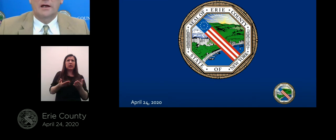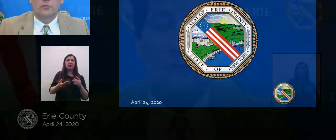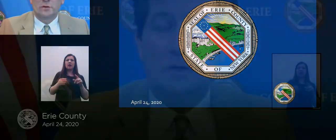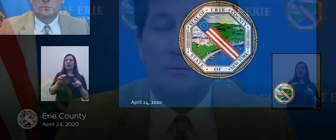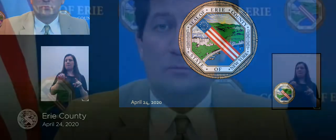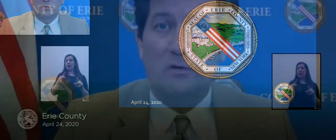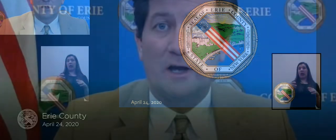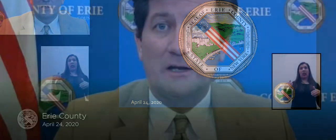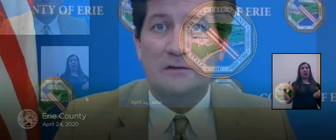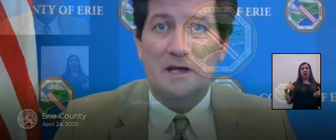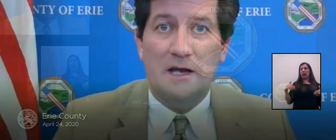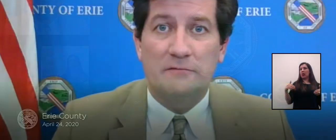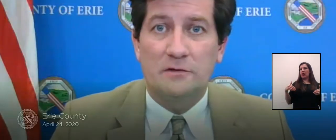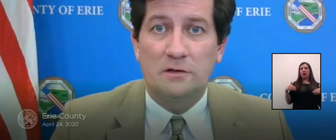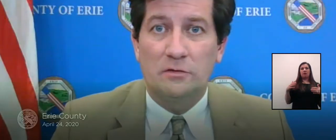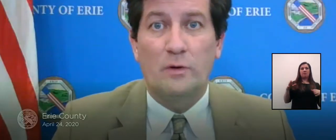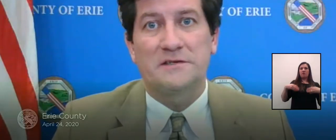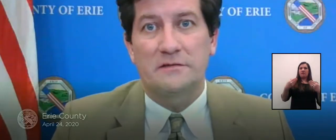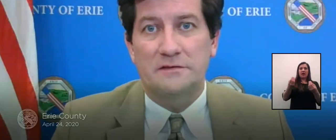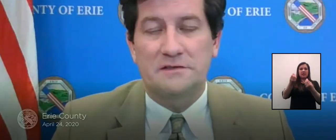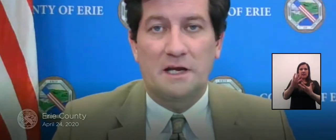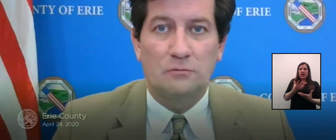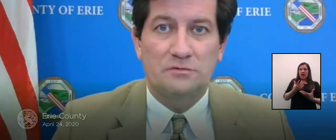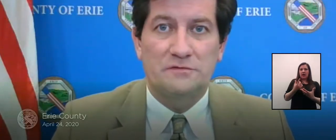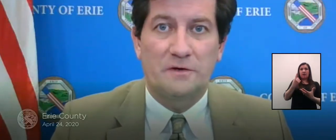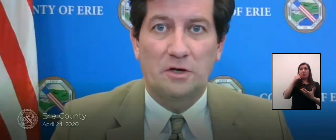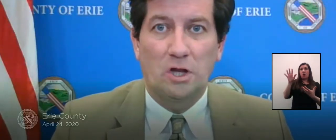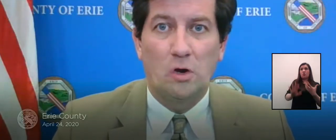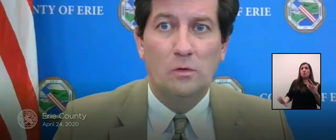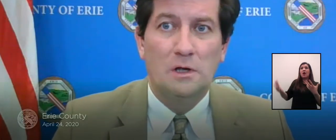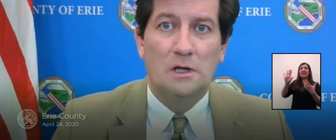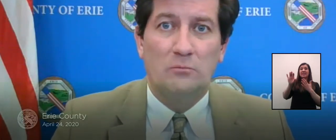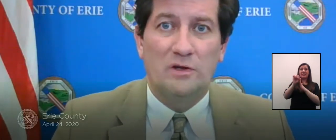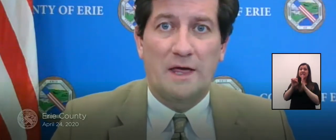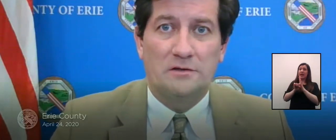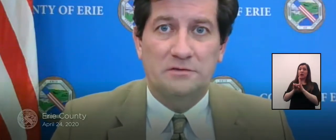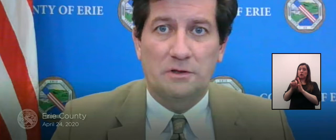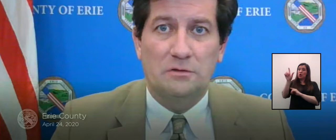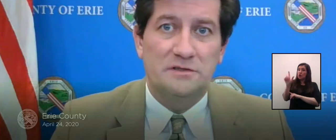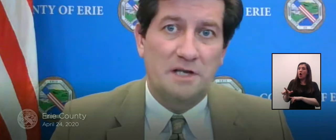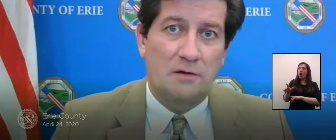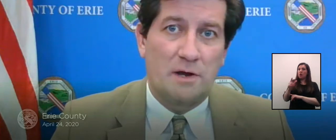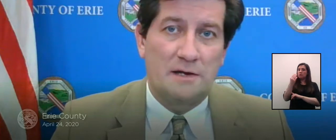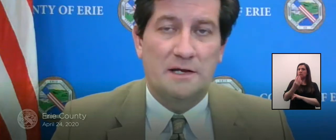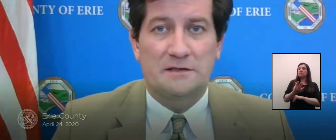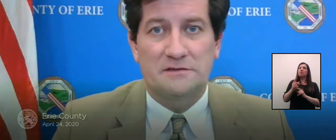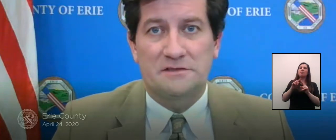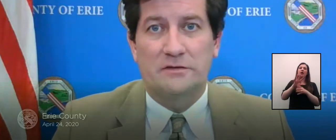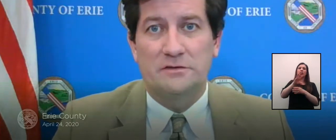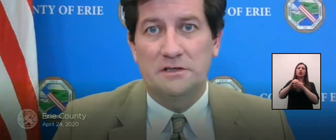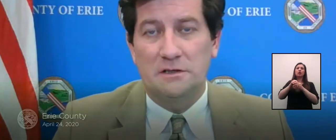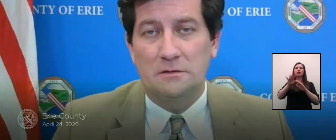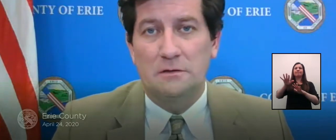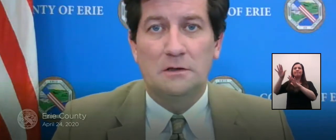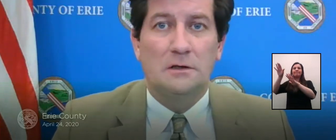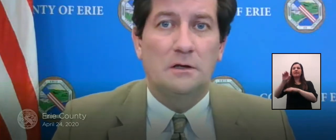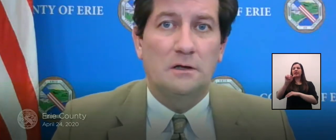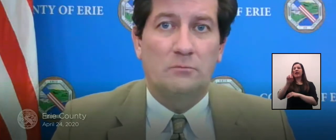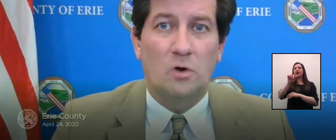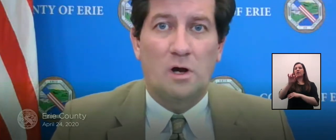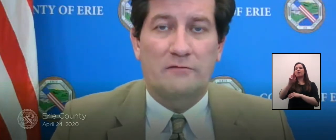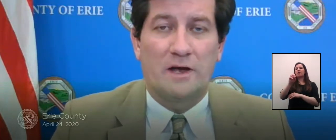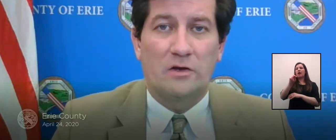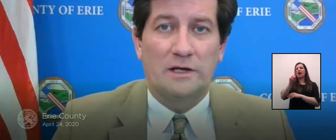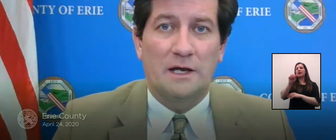not. I've only been provided the data for the rest of the state, which was very low, but that also includes the Adirondacks, the southern tier,